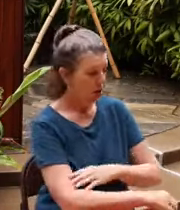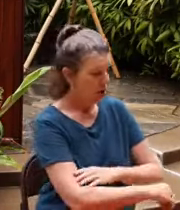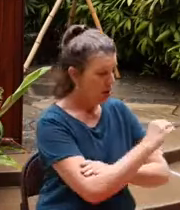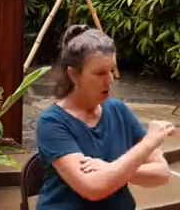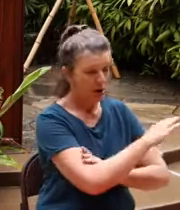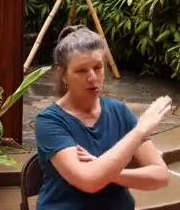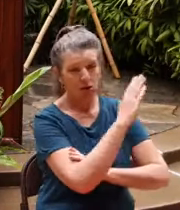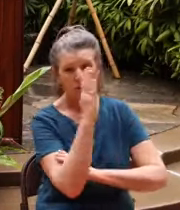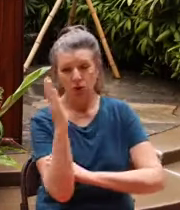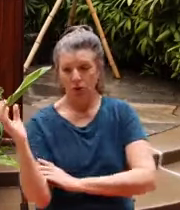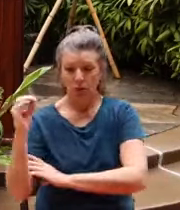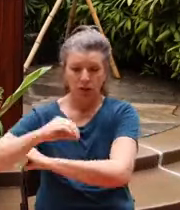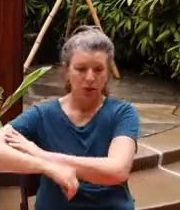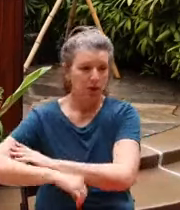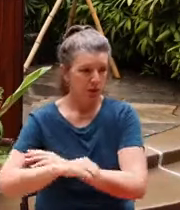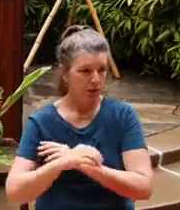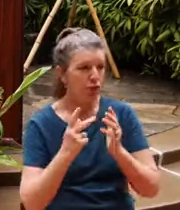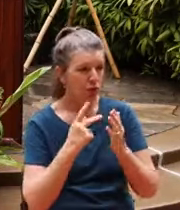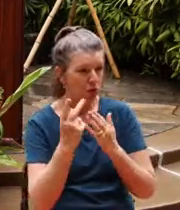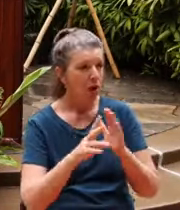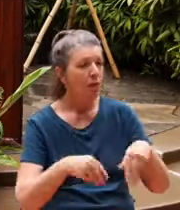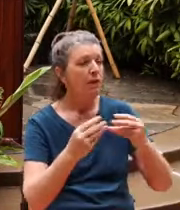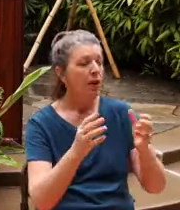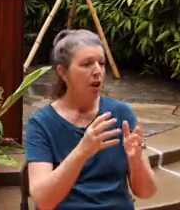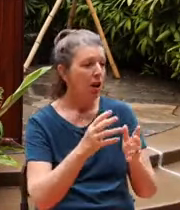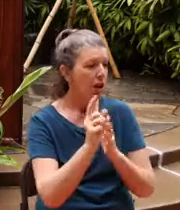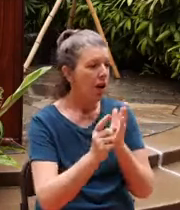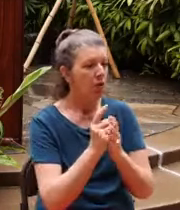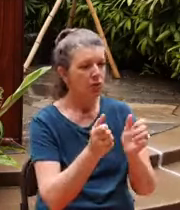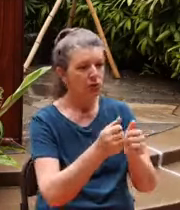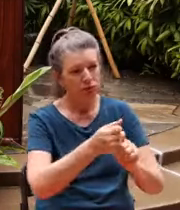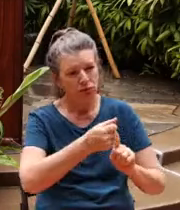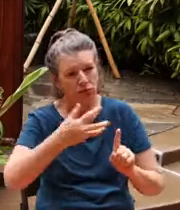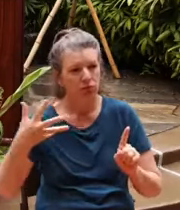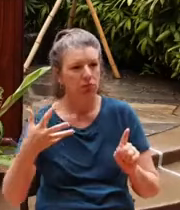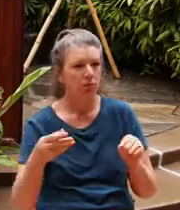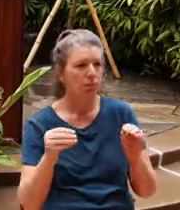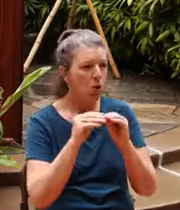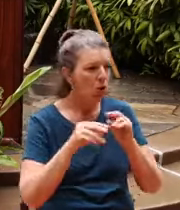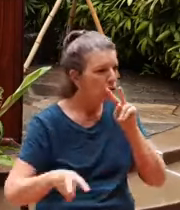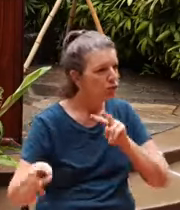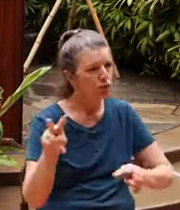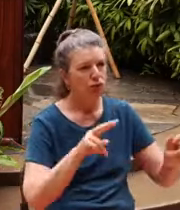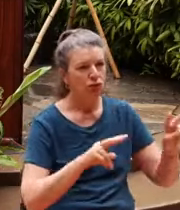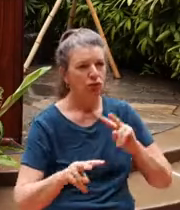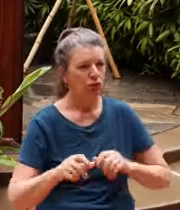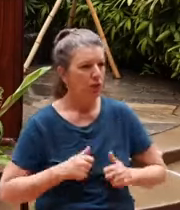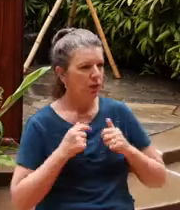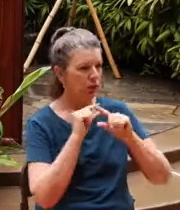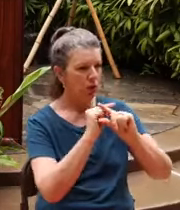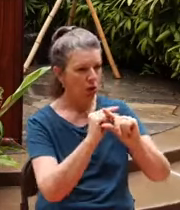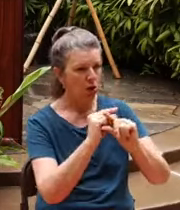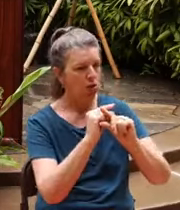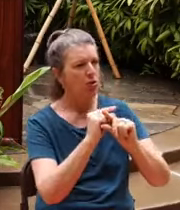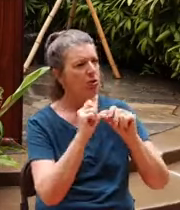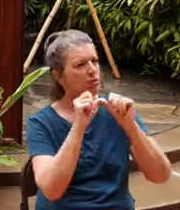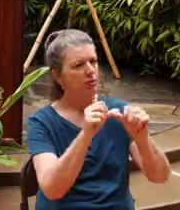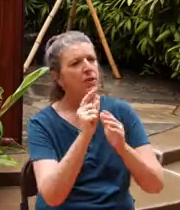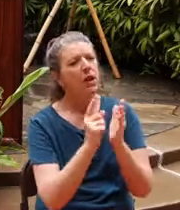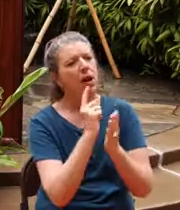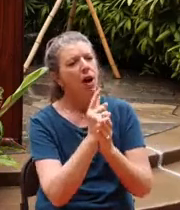program to provide expanded hours and coverage. With extended hours for lifeguard towers